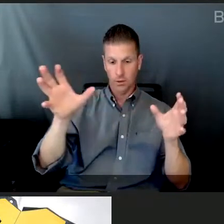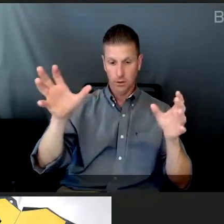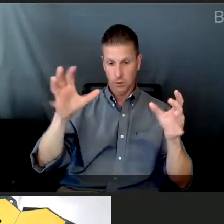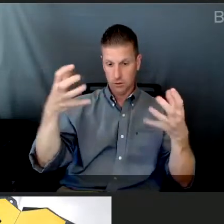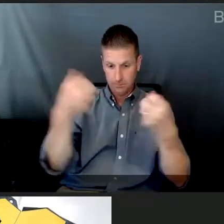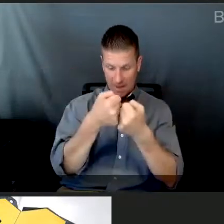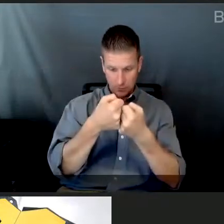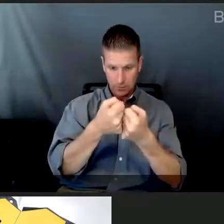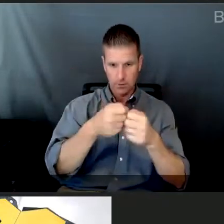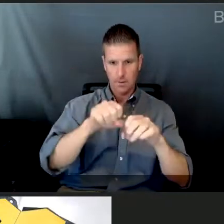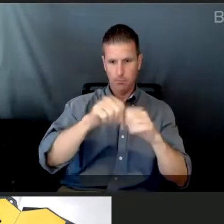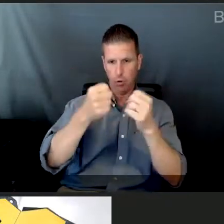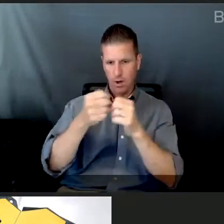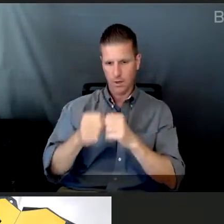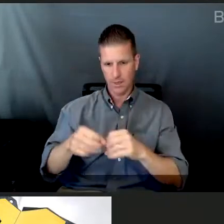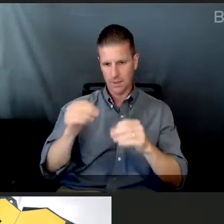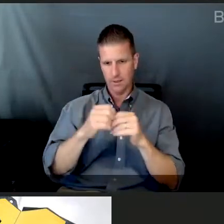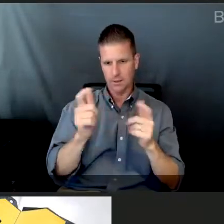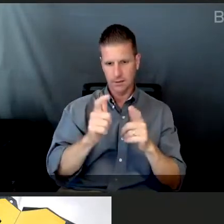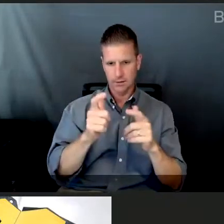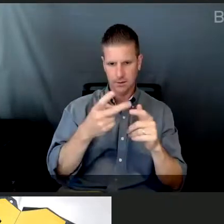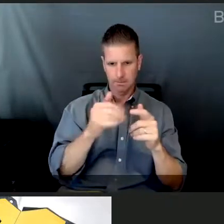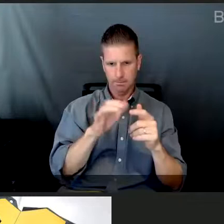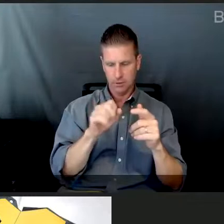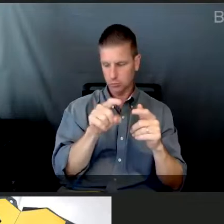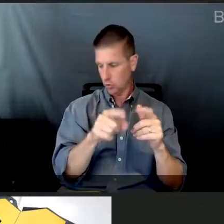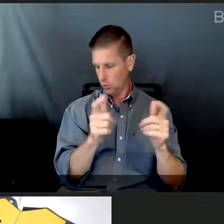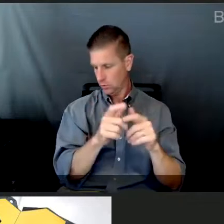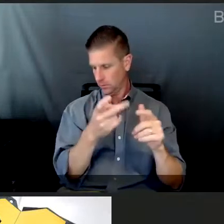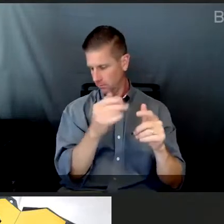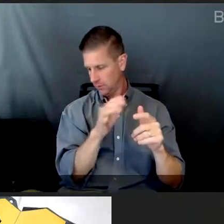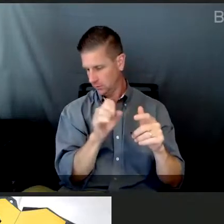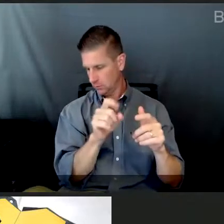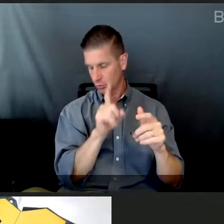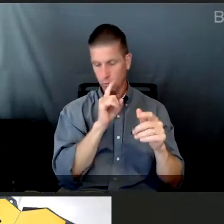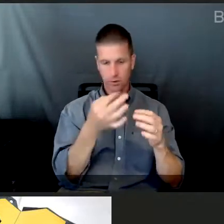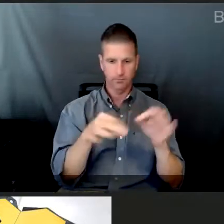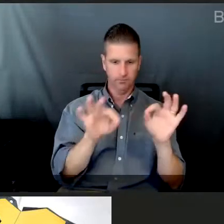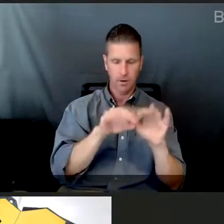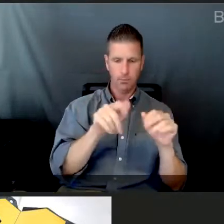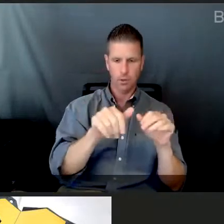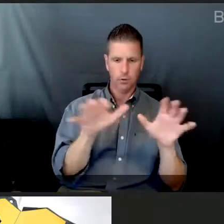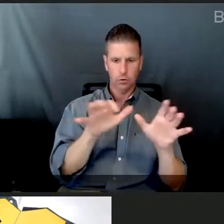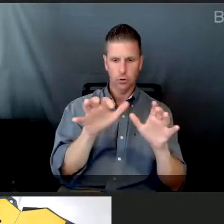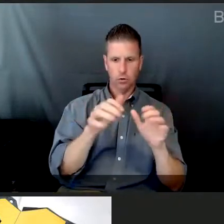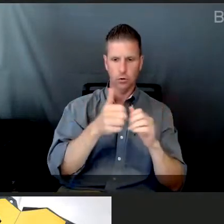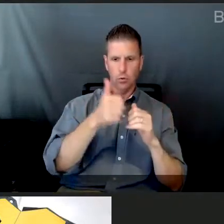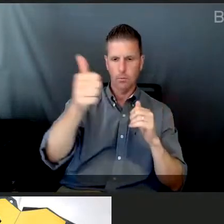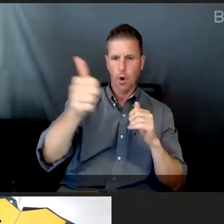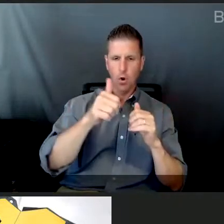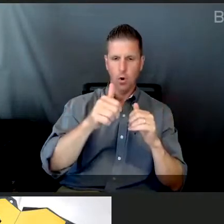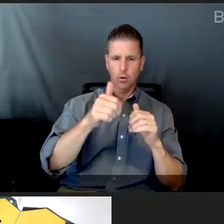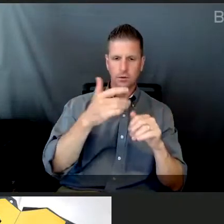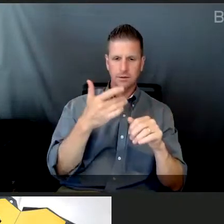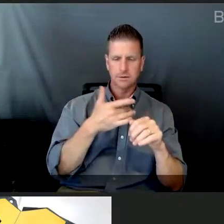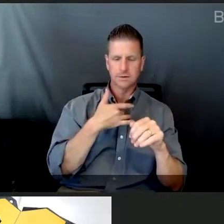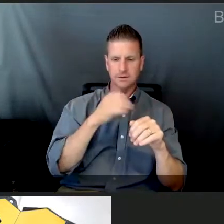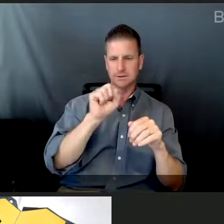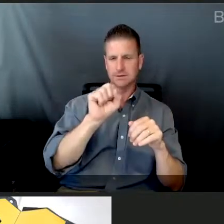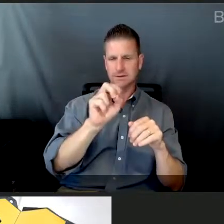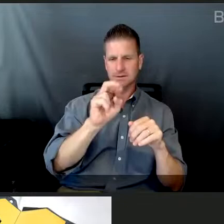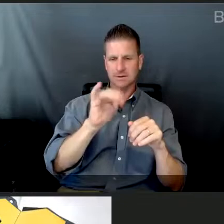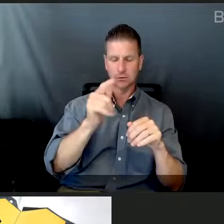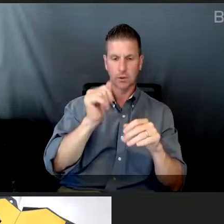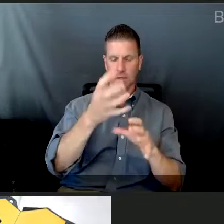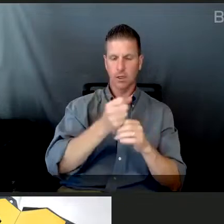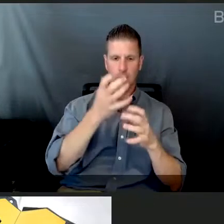break them up into little pieces. And those little pieces are really valuable because you can do remote sensing on them. And you can get a ton of detailed information about